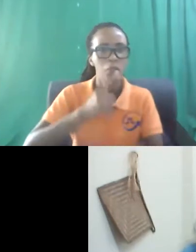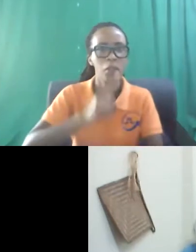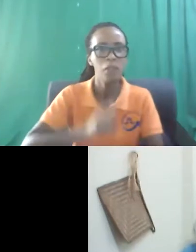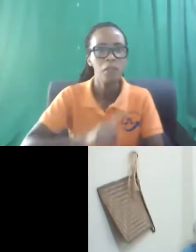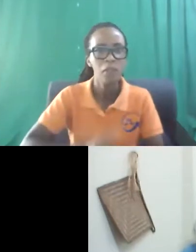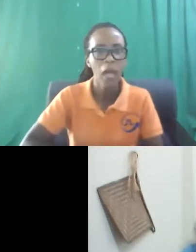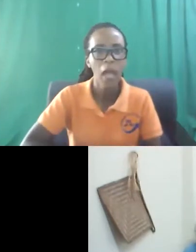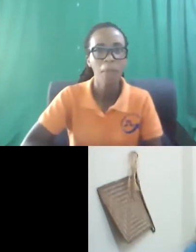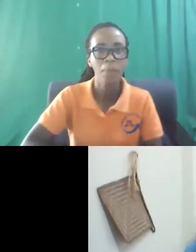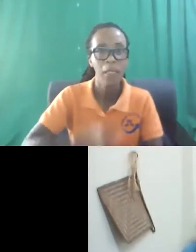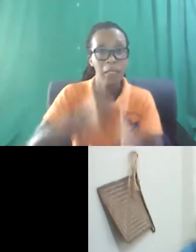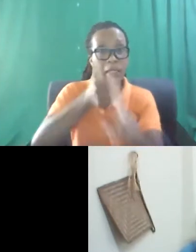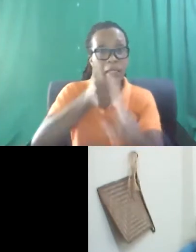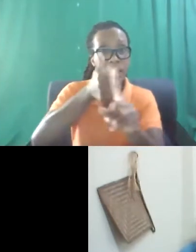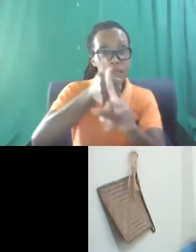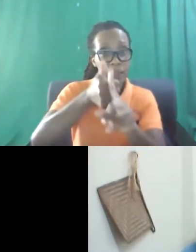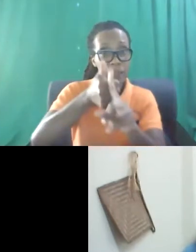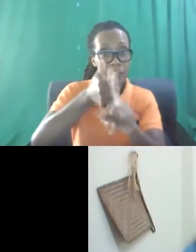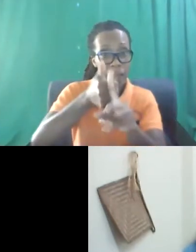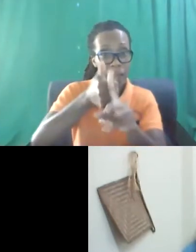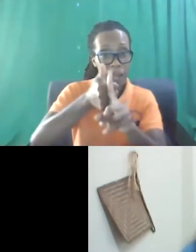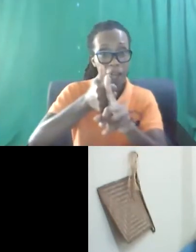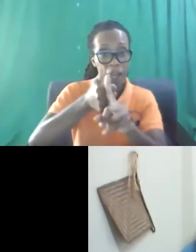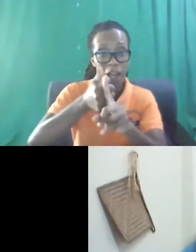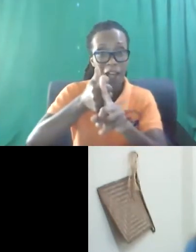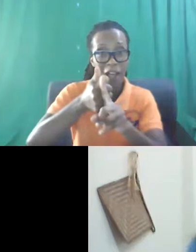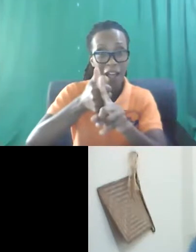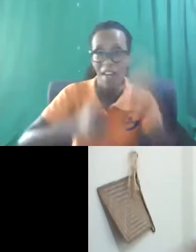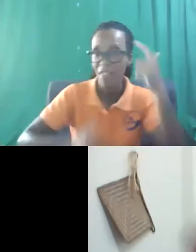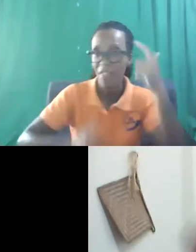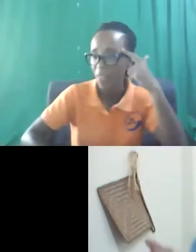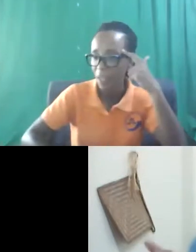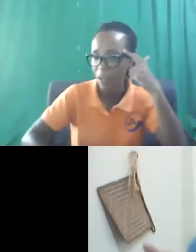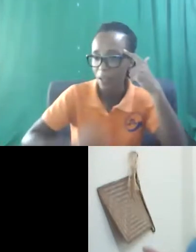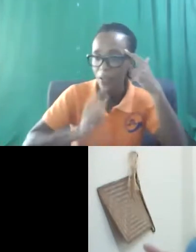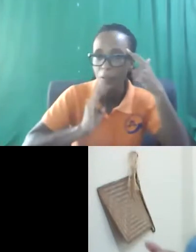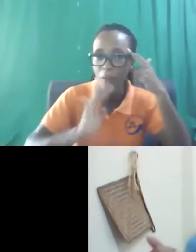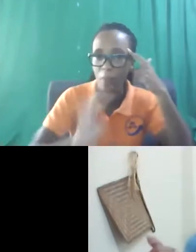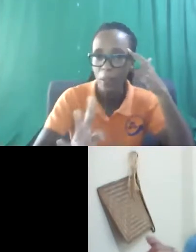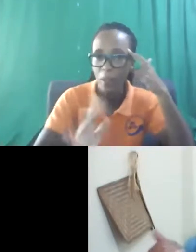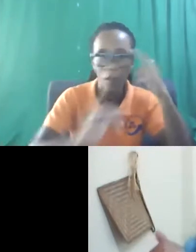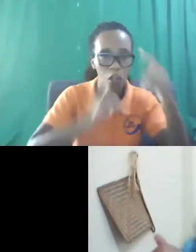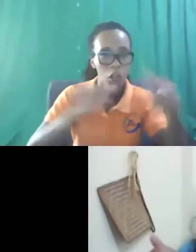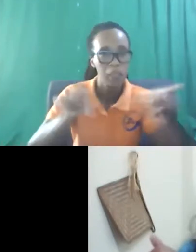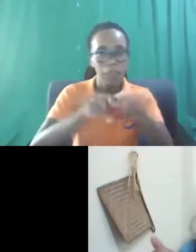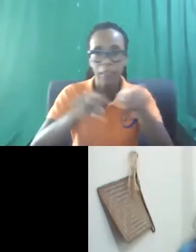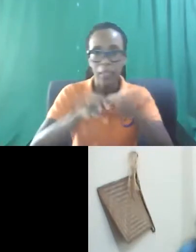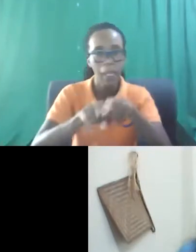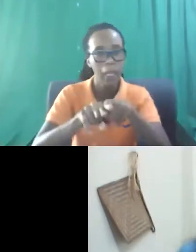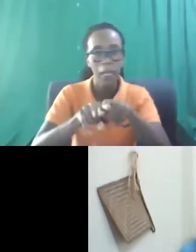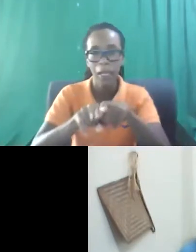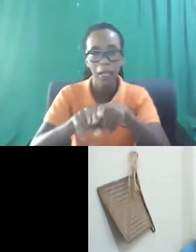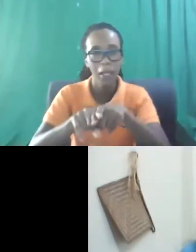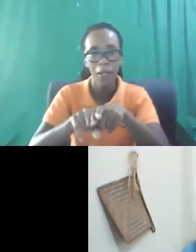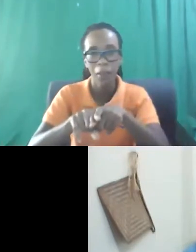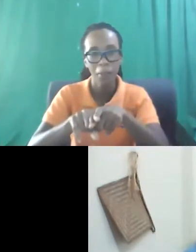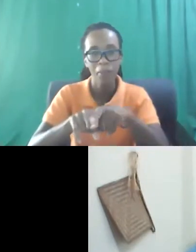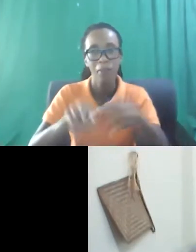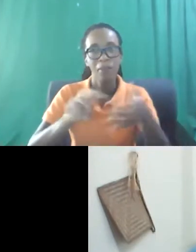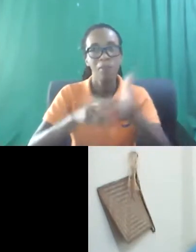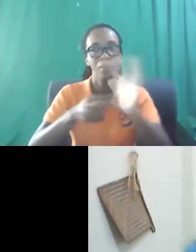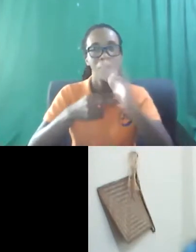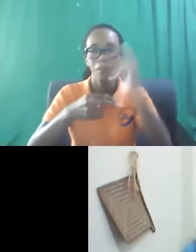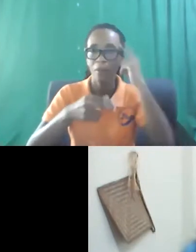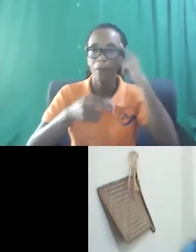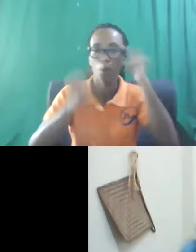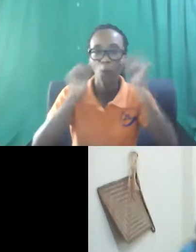that the way I speak and the way I actually think I speak, it is so different. And that was aha moments as well. And then